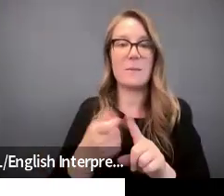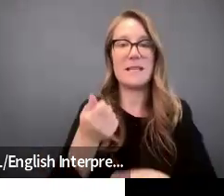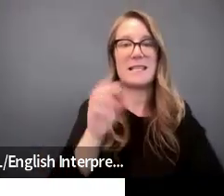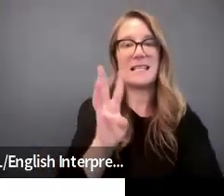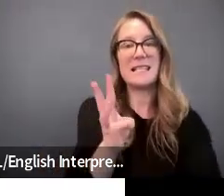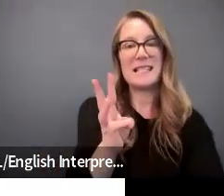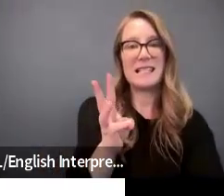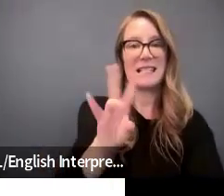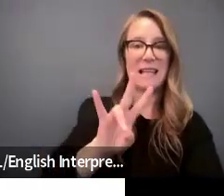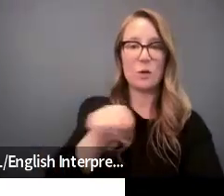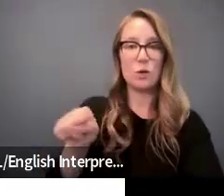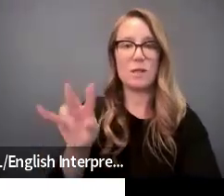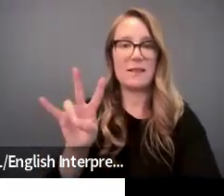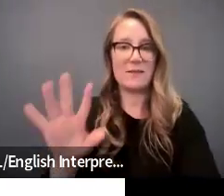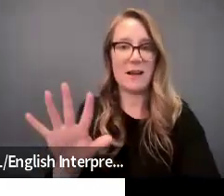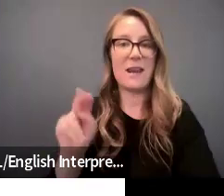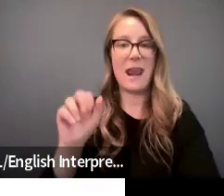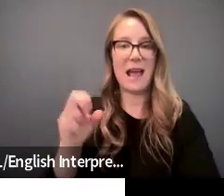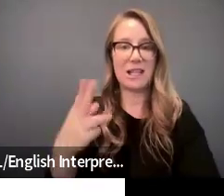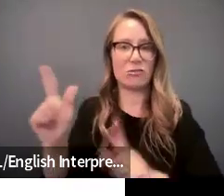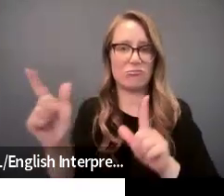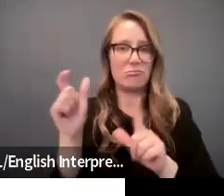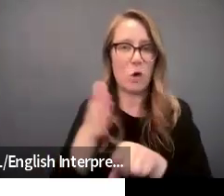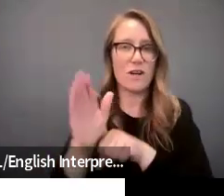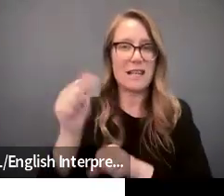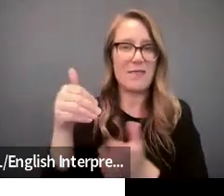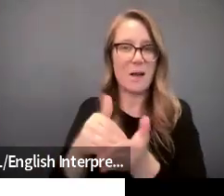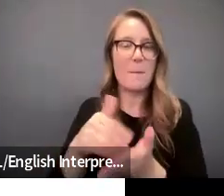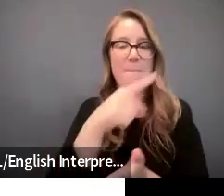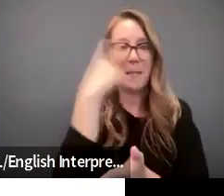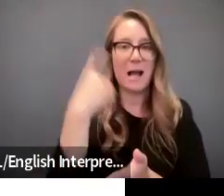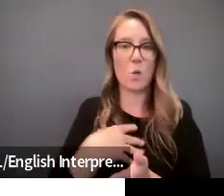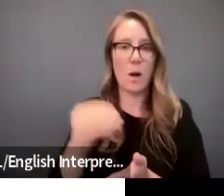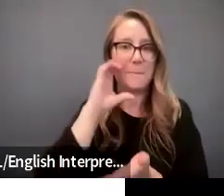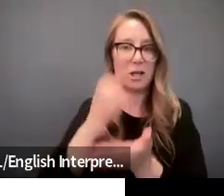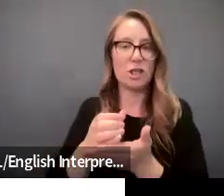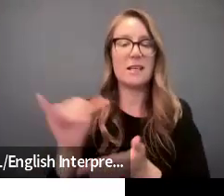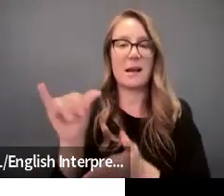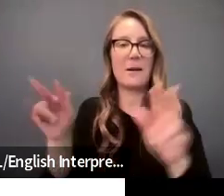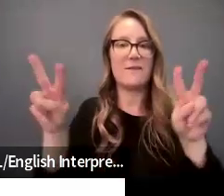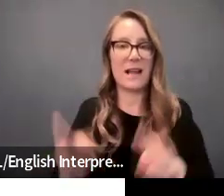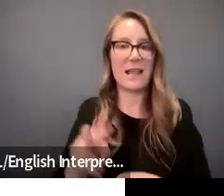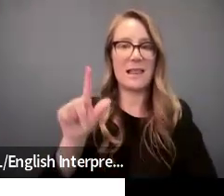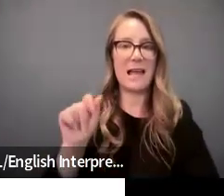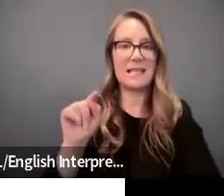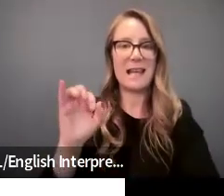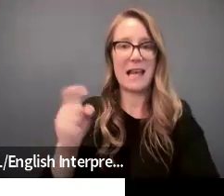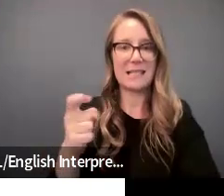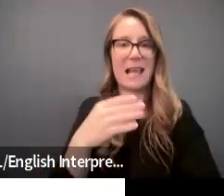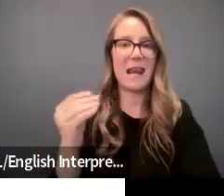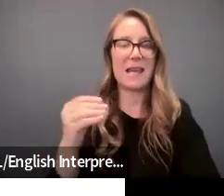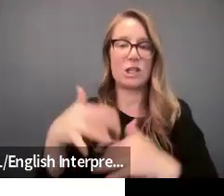67 to 75, Nash captured over 10,000 black and white images of Yakima Valley's Latinx and Indigenous farm